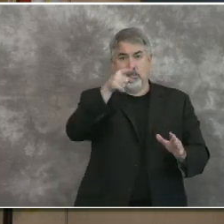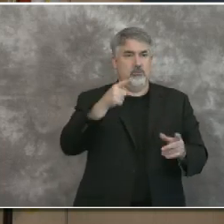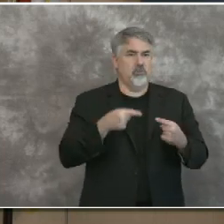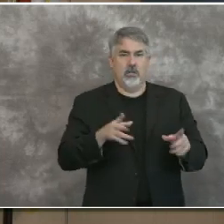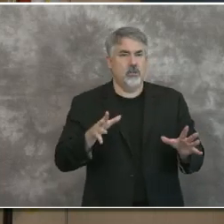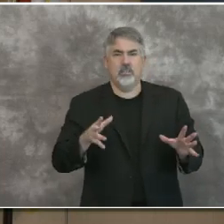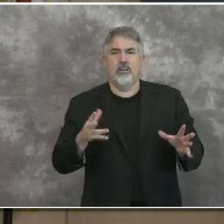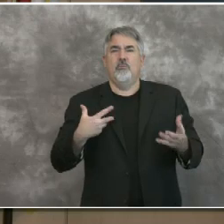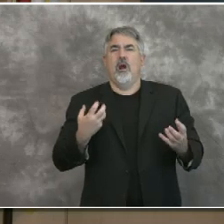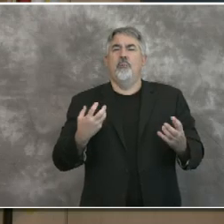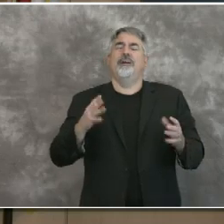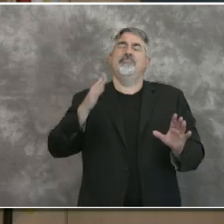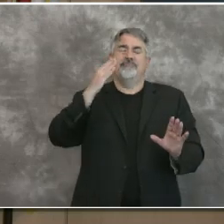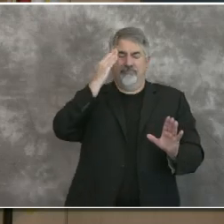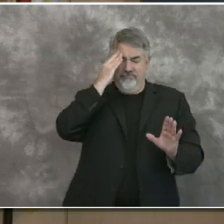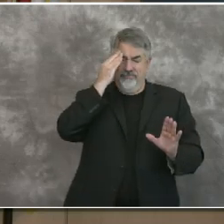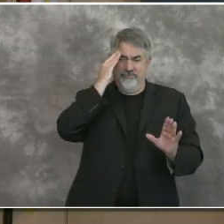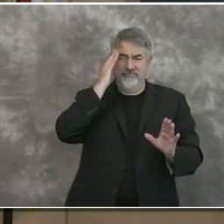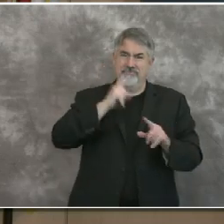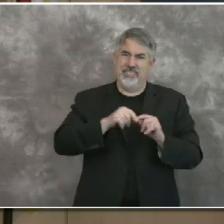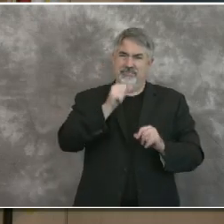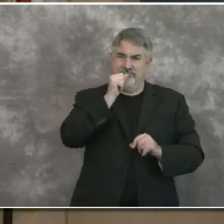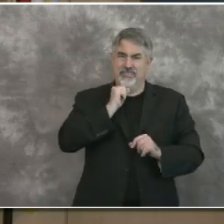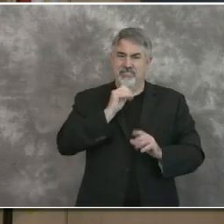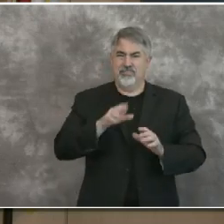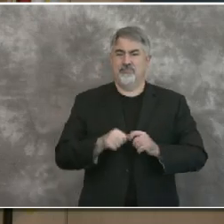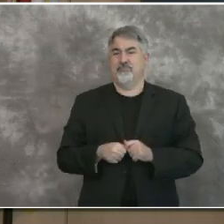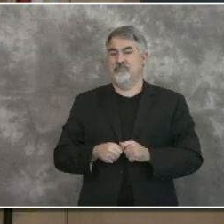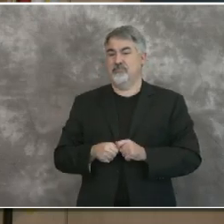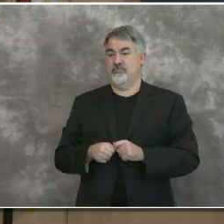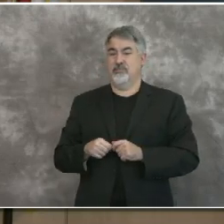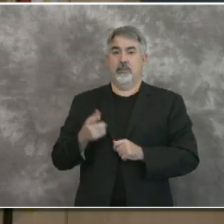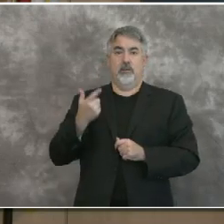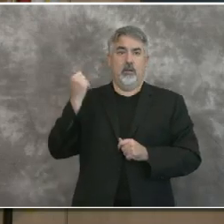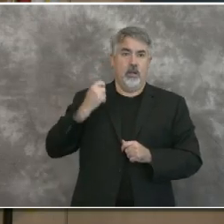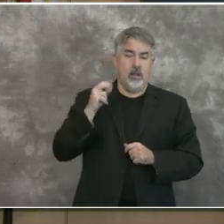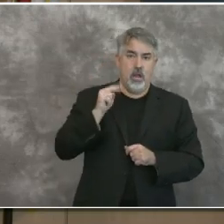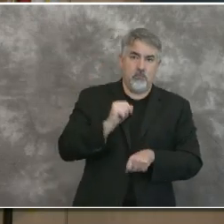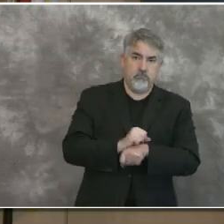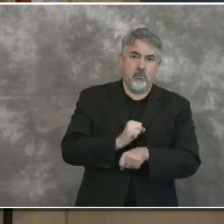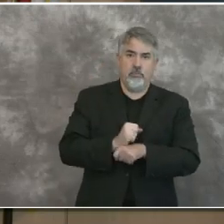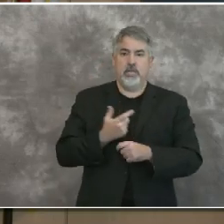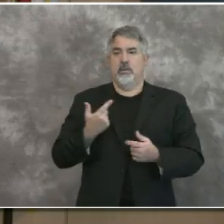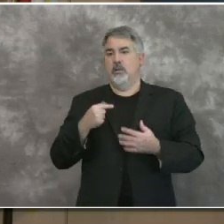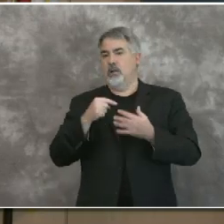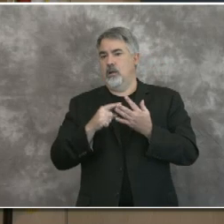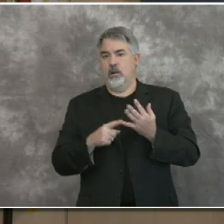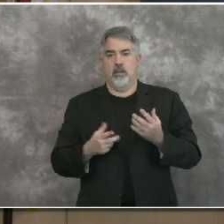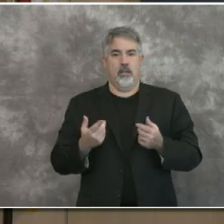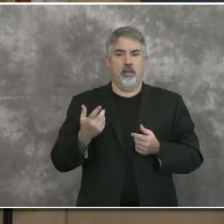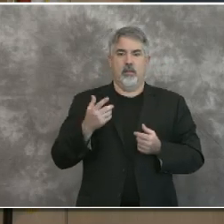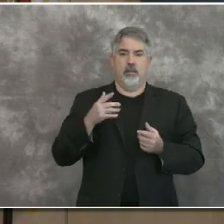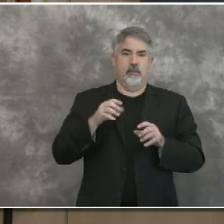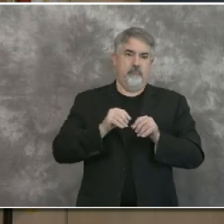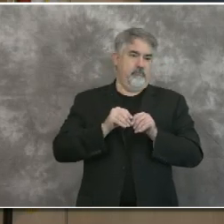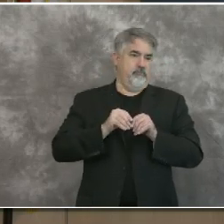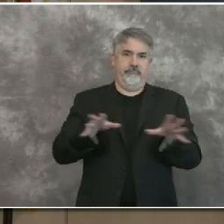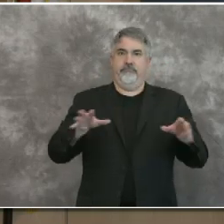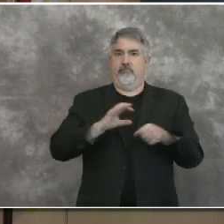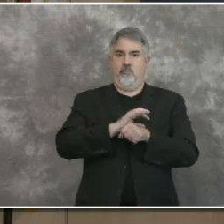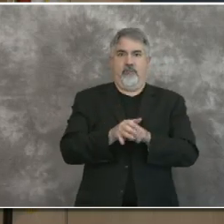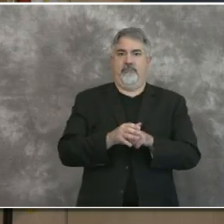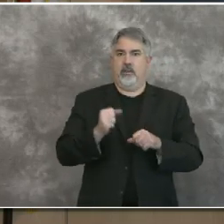businesses, certainly a lot of efforts around both unemployment insurance along with pandemic unemployment assistance, the federal aid on top of